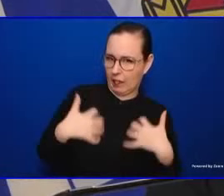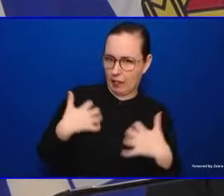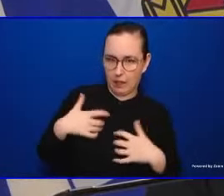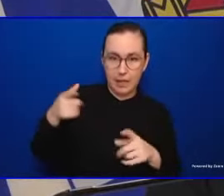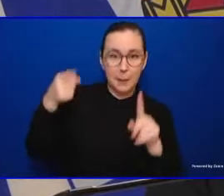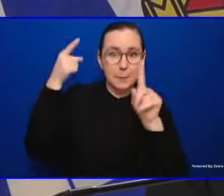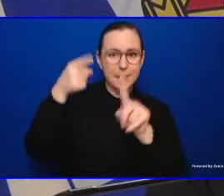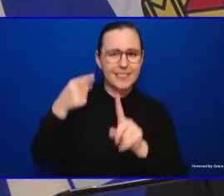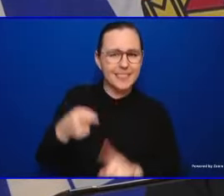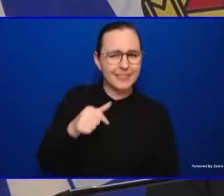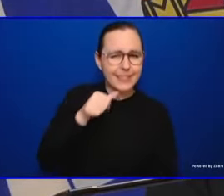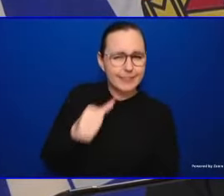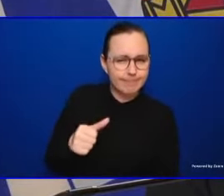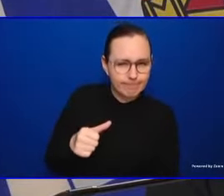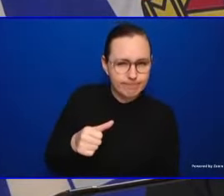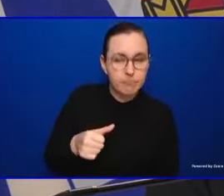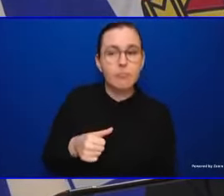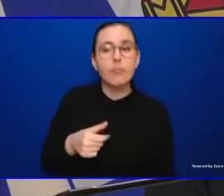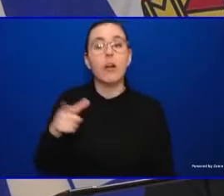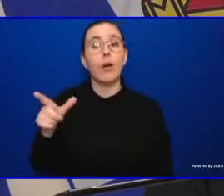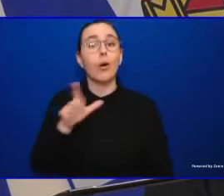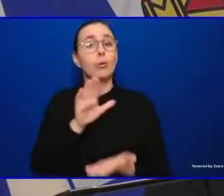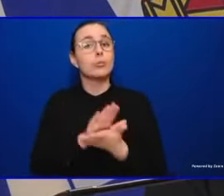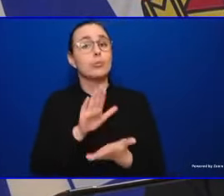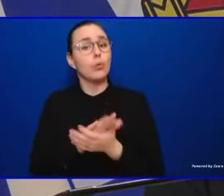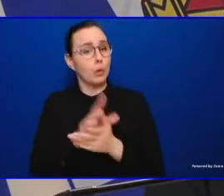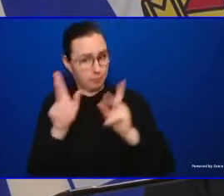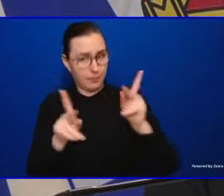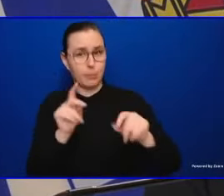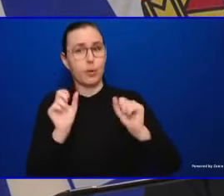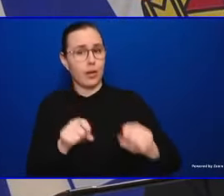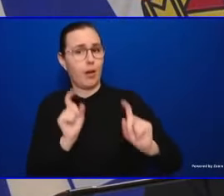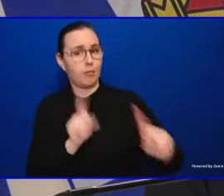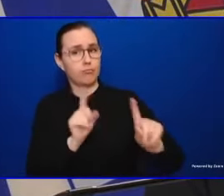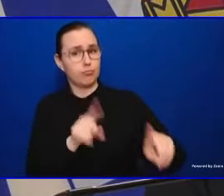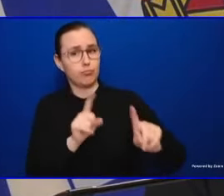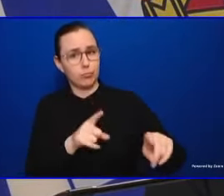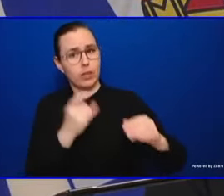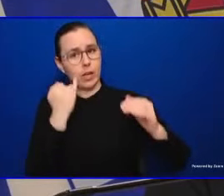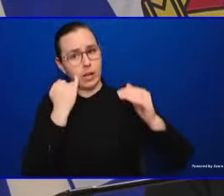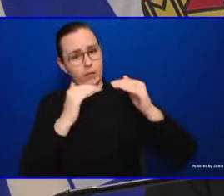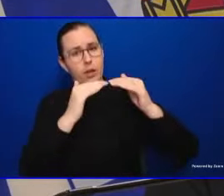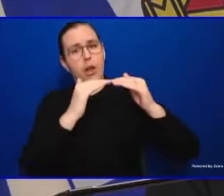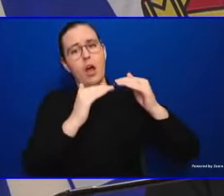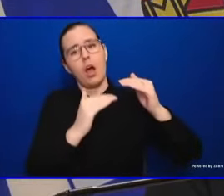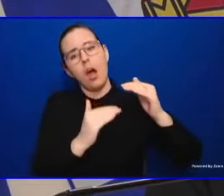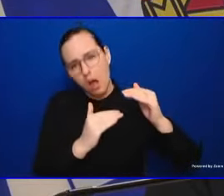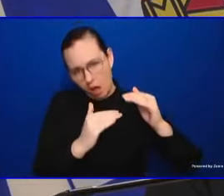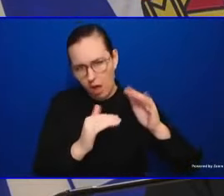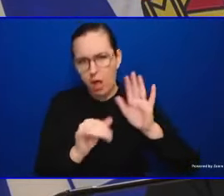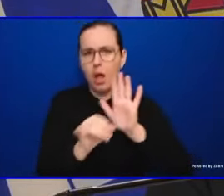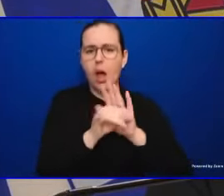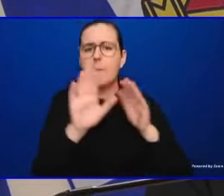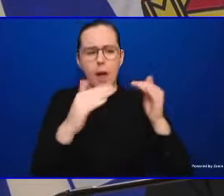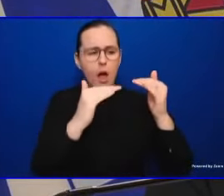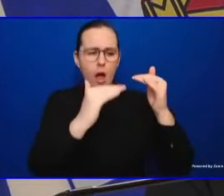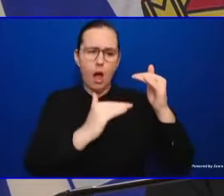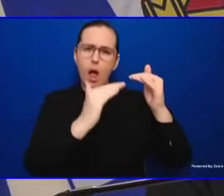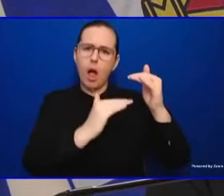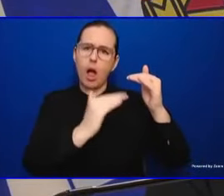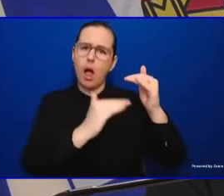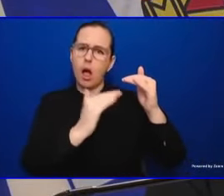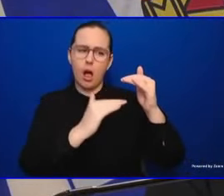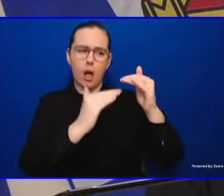trigger? And the other thing I've heard from a lot of people in the system is at what point does a school close